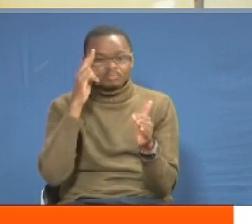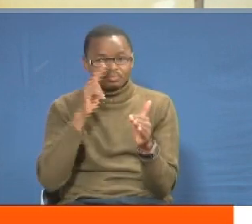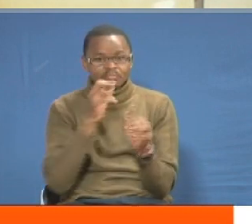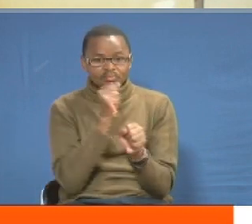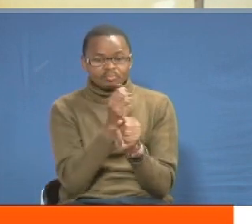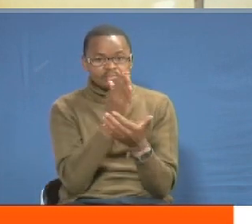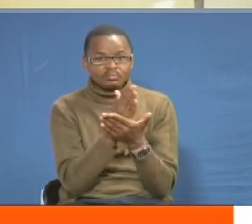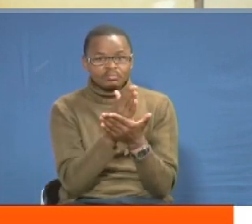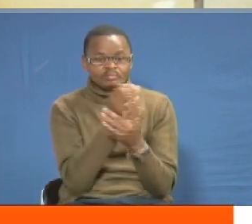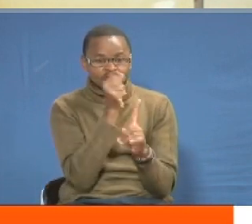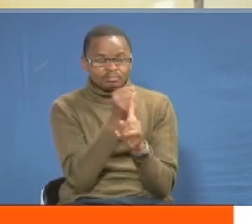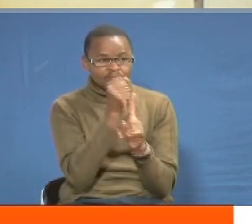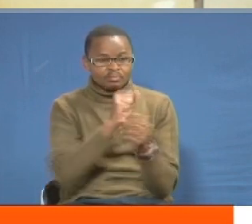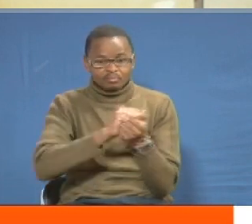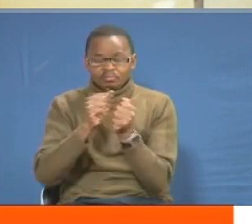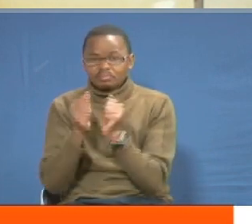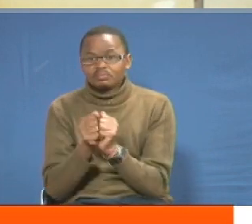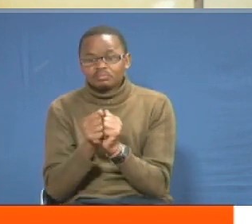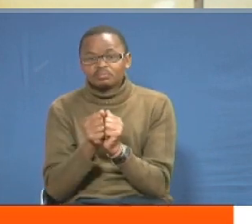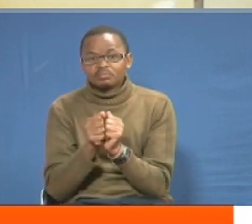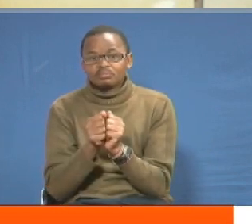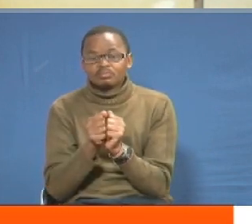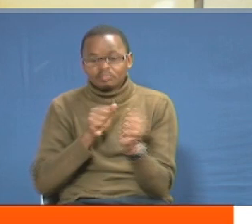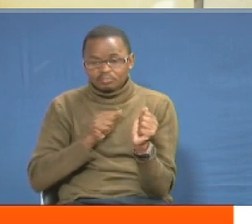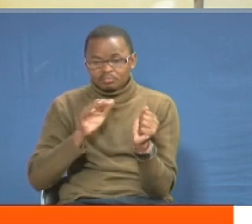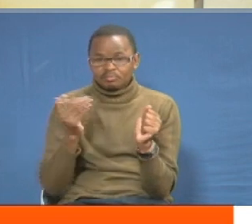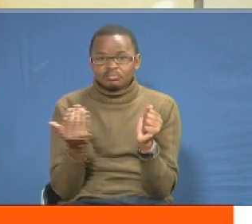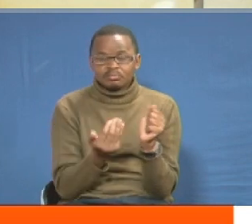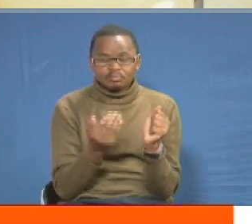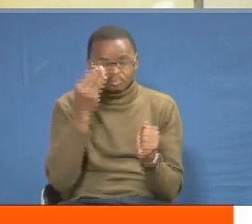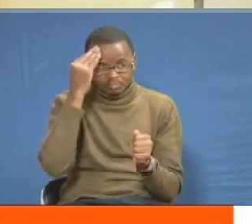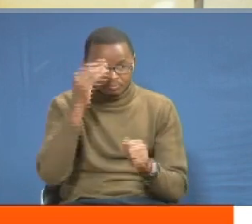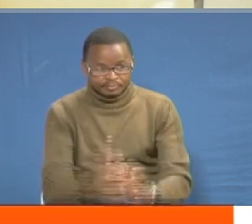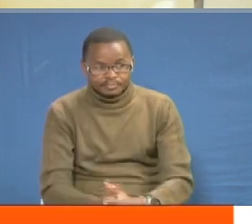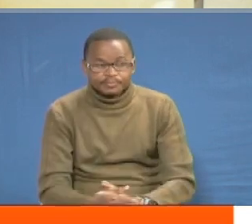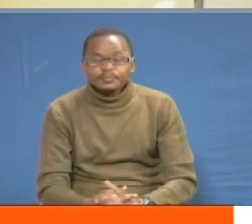on the lookout to ensure that they advocate for change when it comes to girl child education.